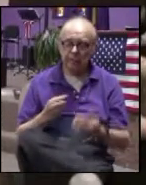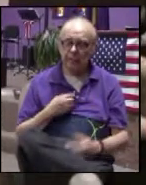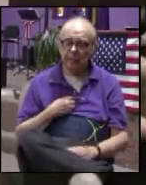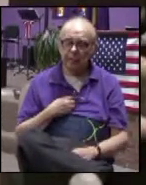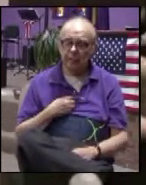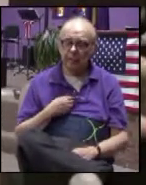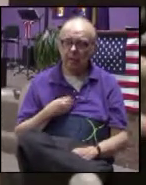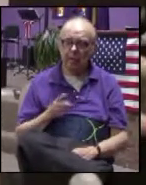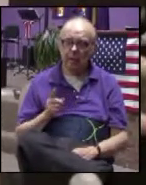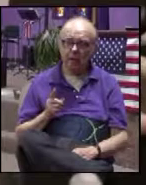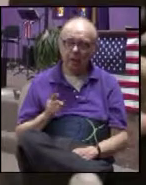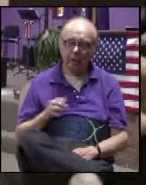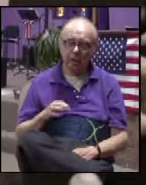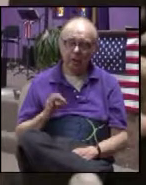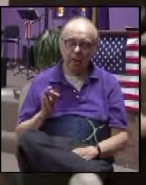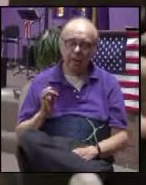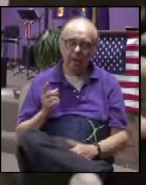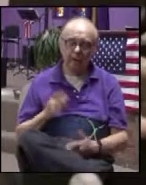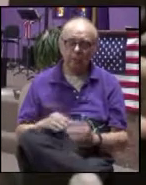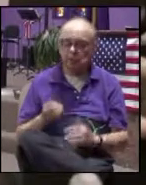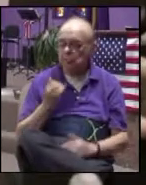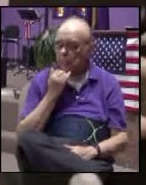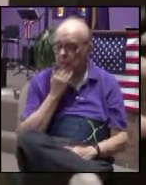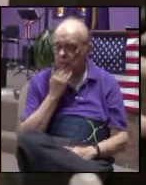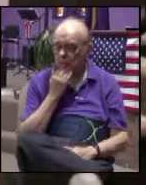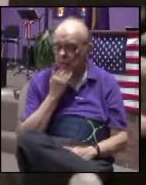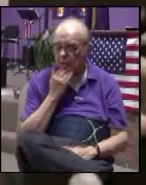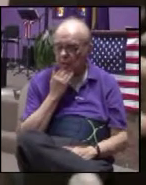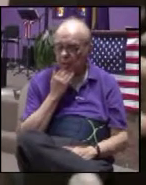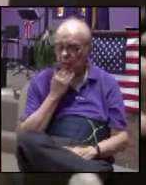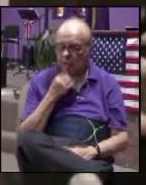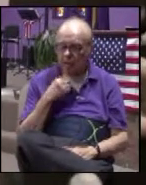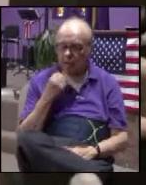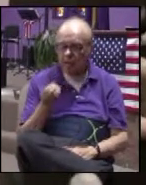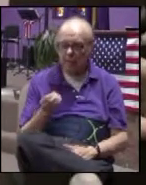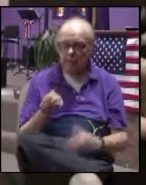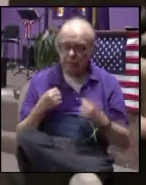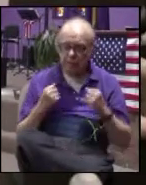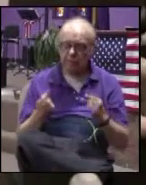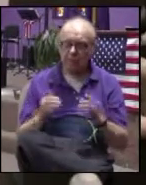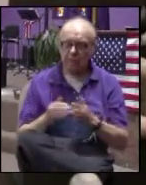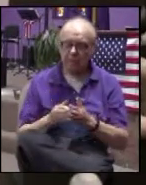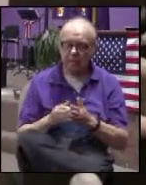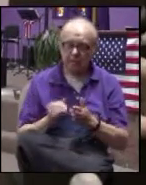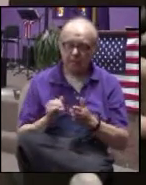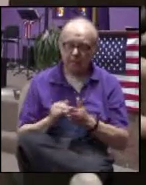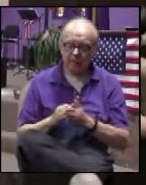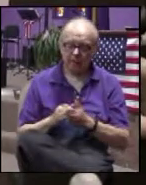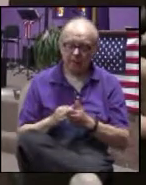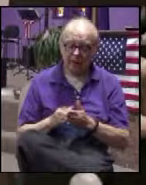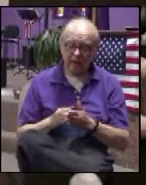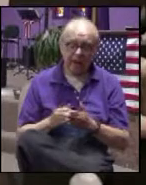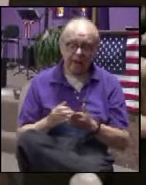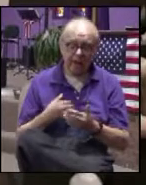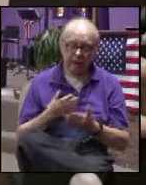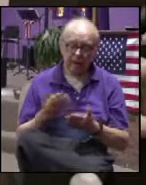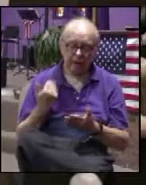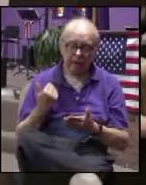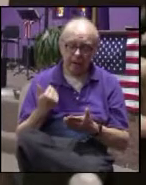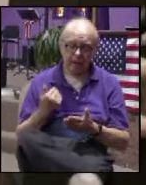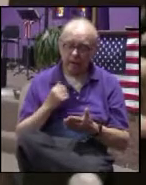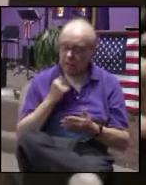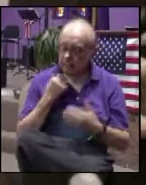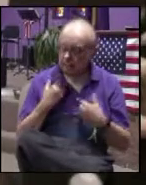and allowed them to find what was wrong and now give me the strength back that I've had before. Not tired